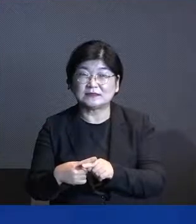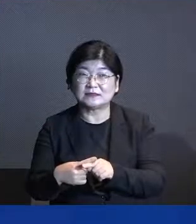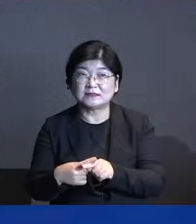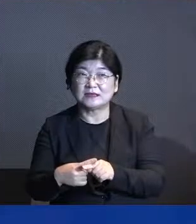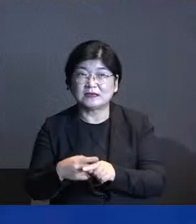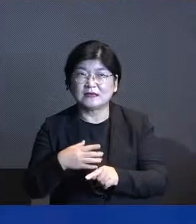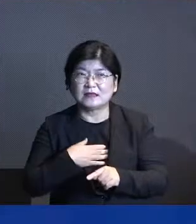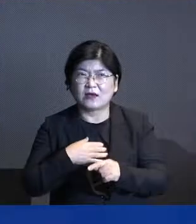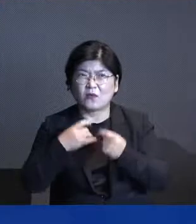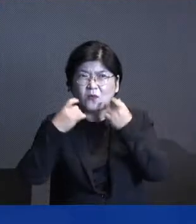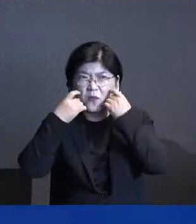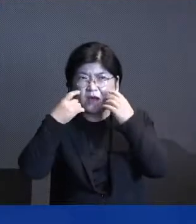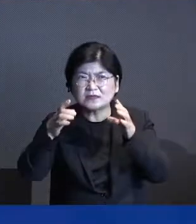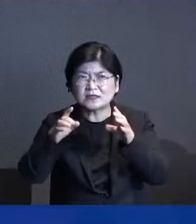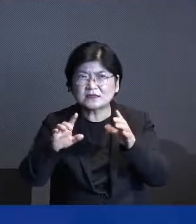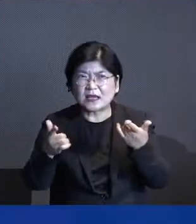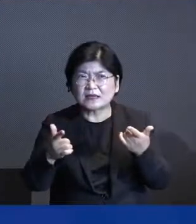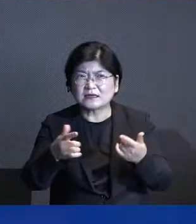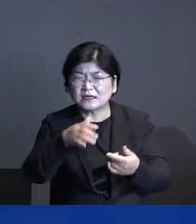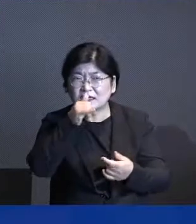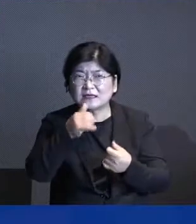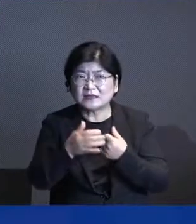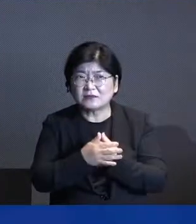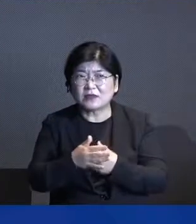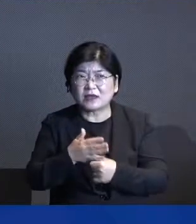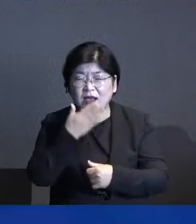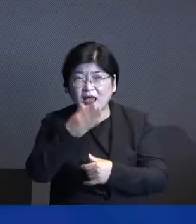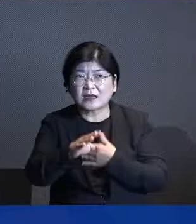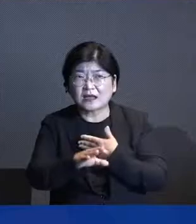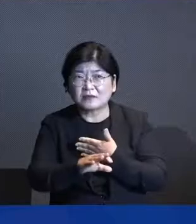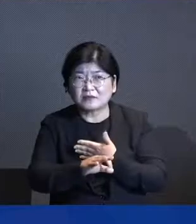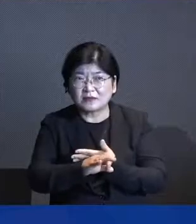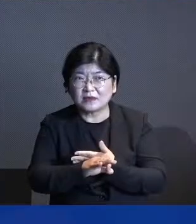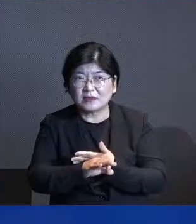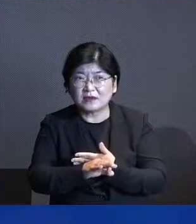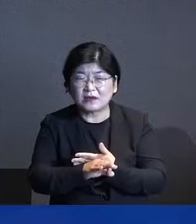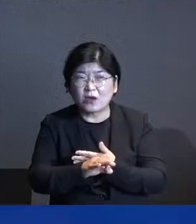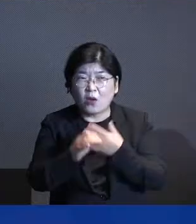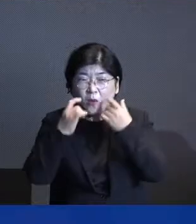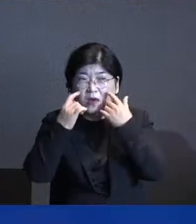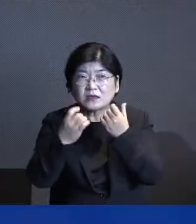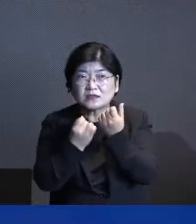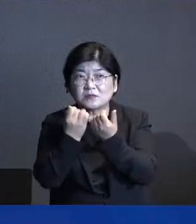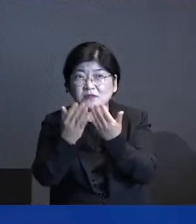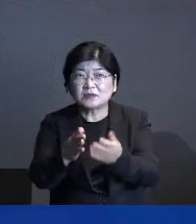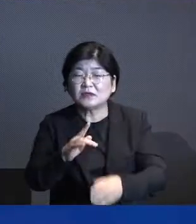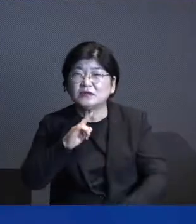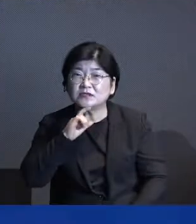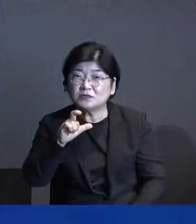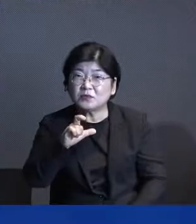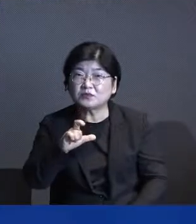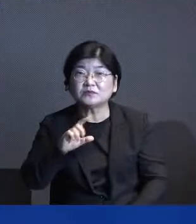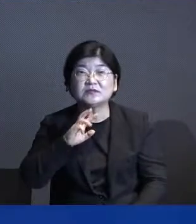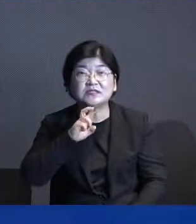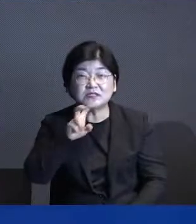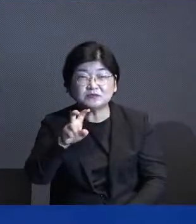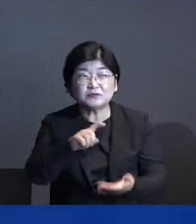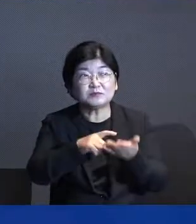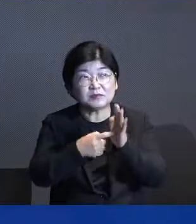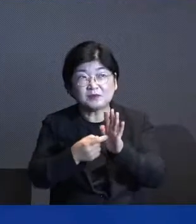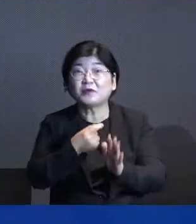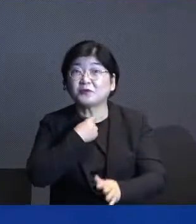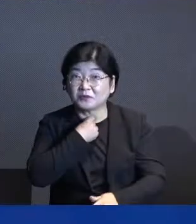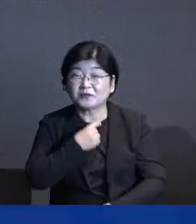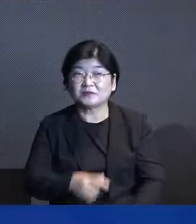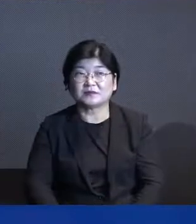I have to work hard for about 15 to 20 minutes. My wife always recommends